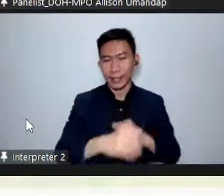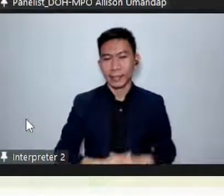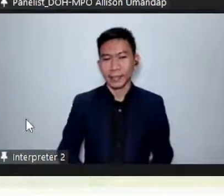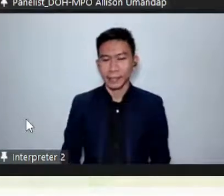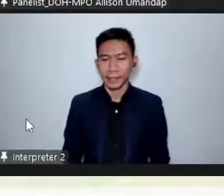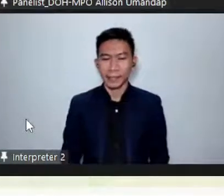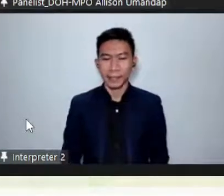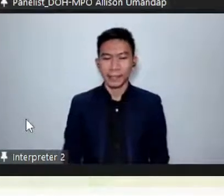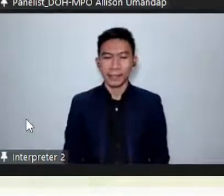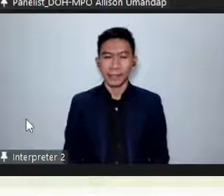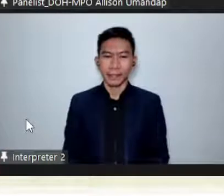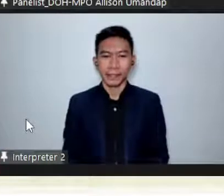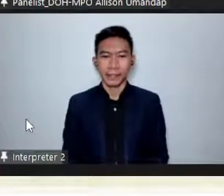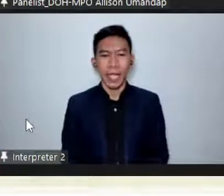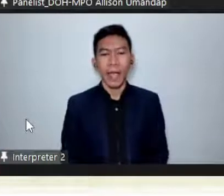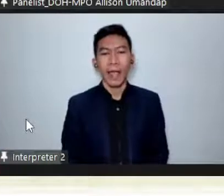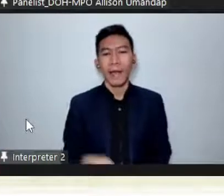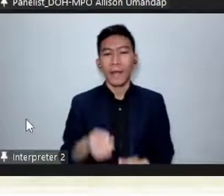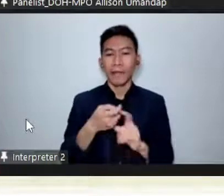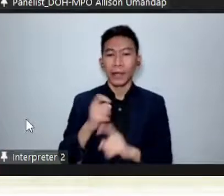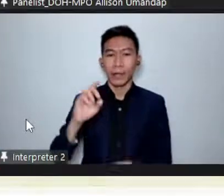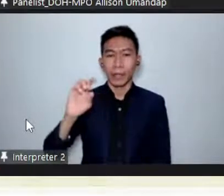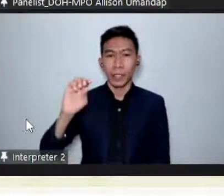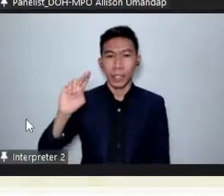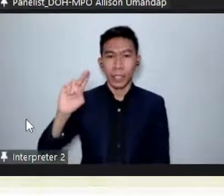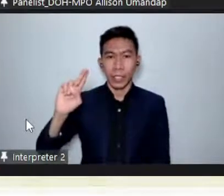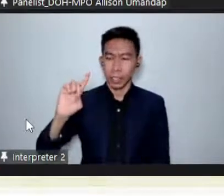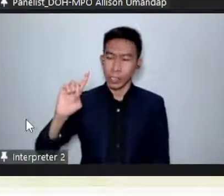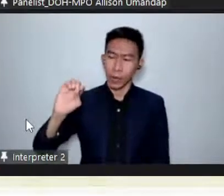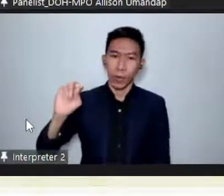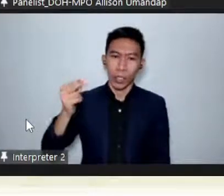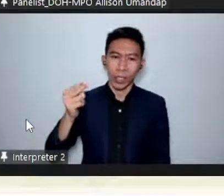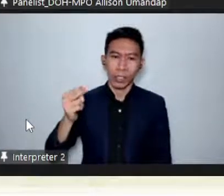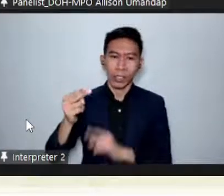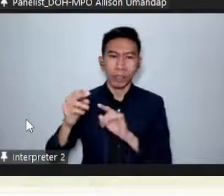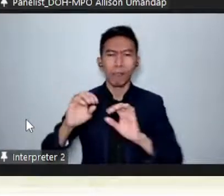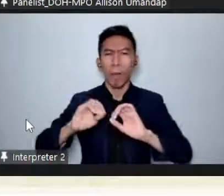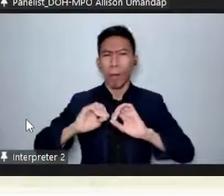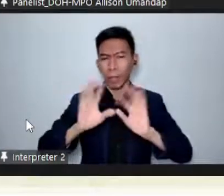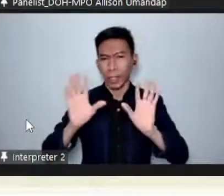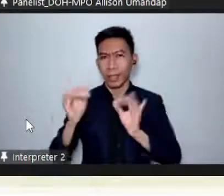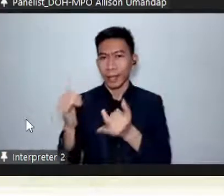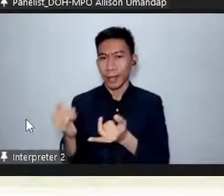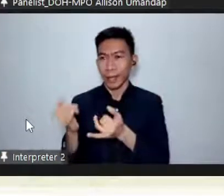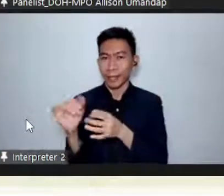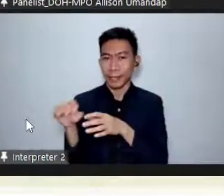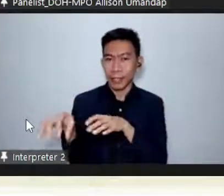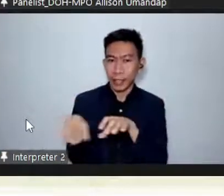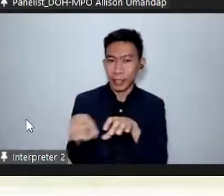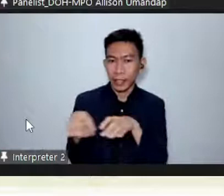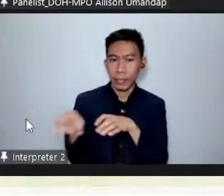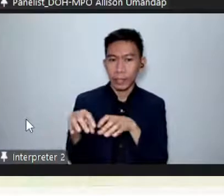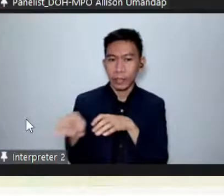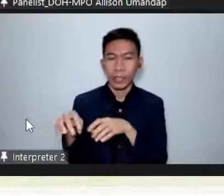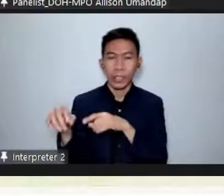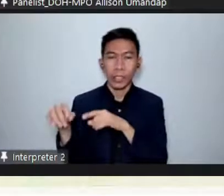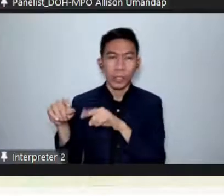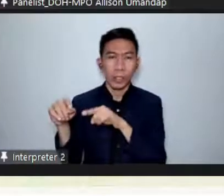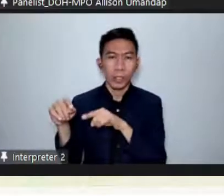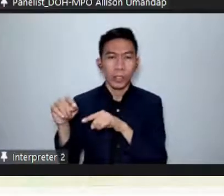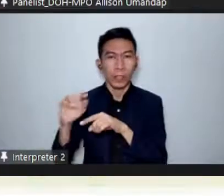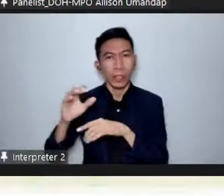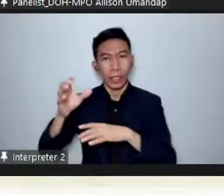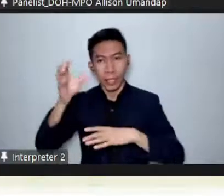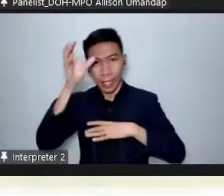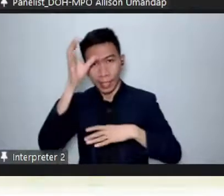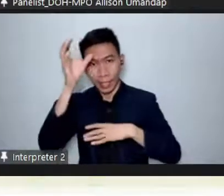think from the DOH's end, it's very clear that the shift in the, as prescribed, both in the cancer